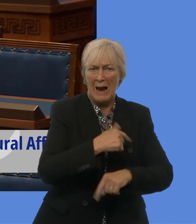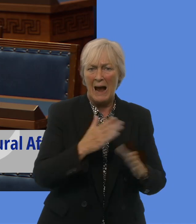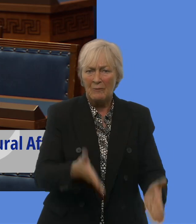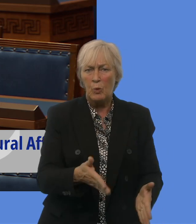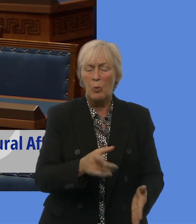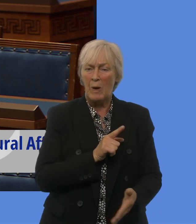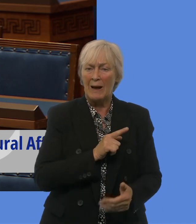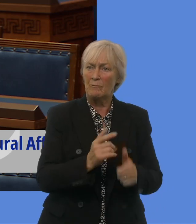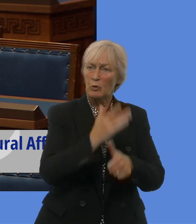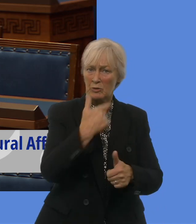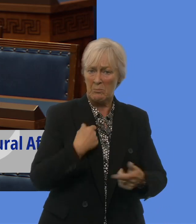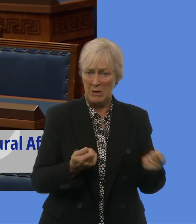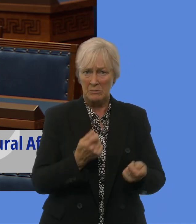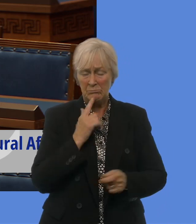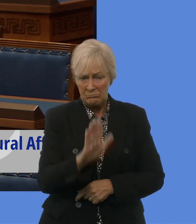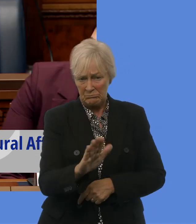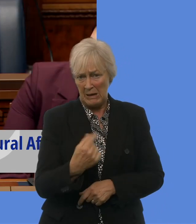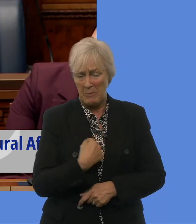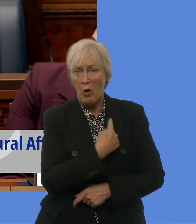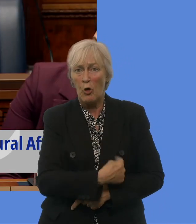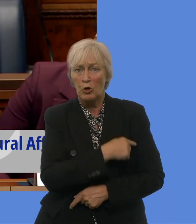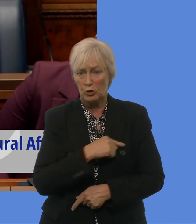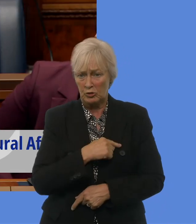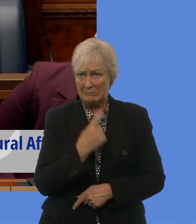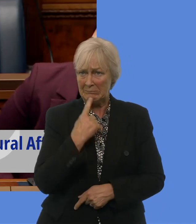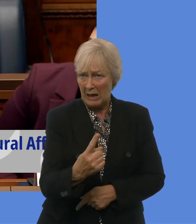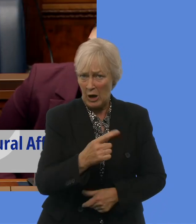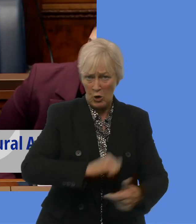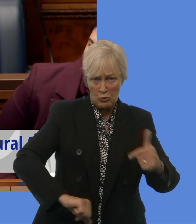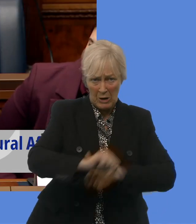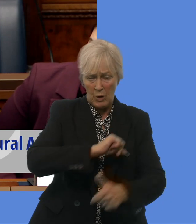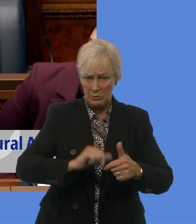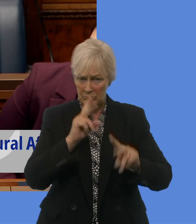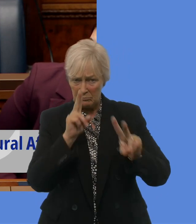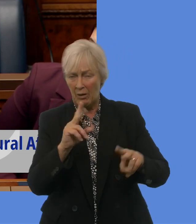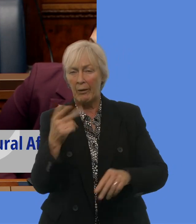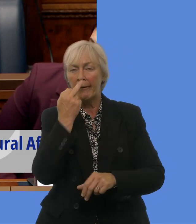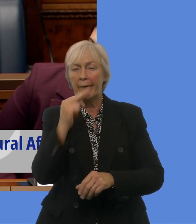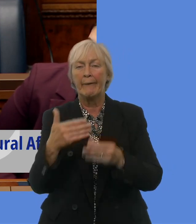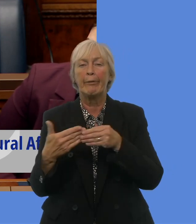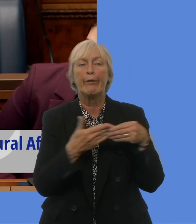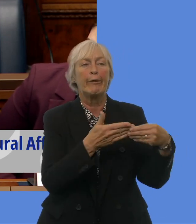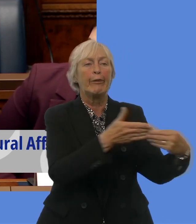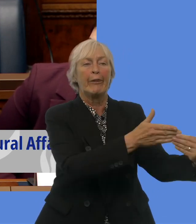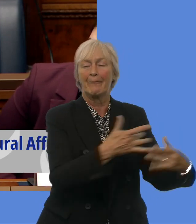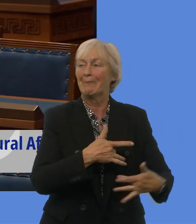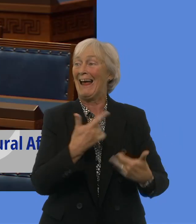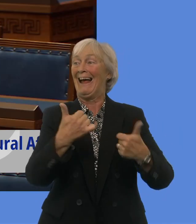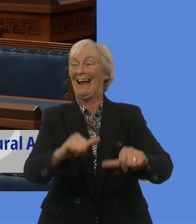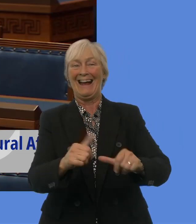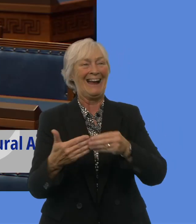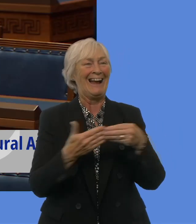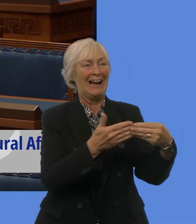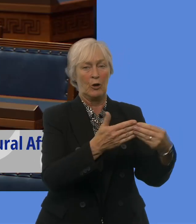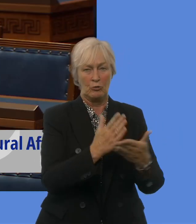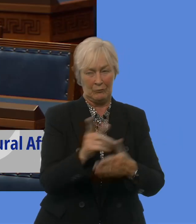there's one thing I'll do as Minister, I'll be honest with people around things. I'll not lead people up a garden path and make them feel as if something's going to happen when you know in your